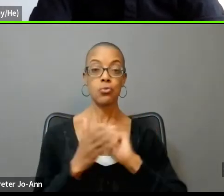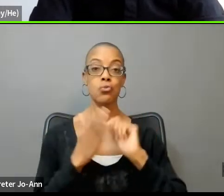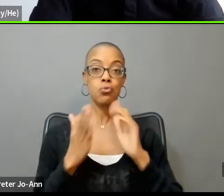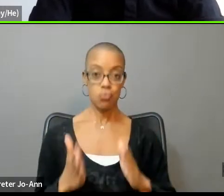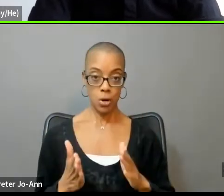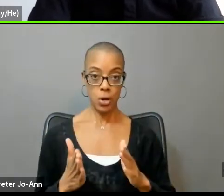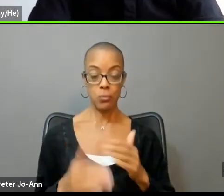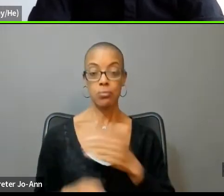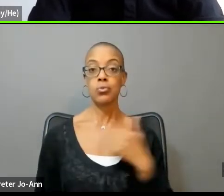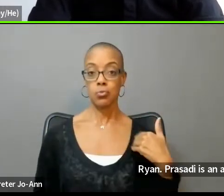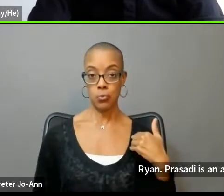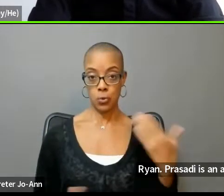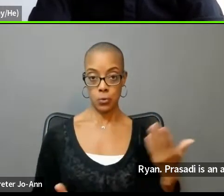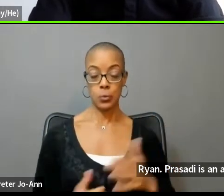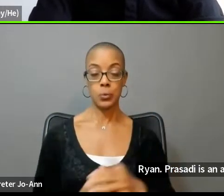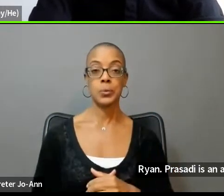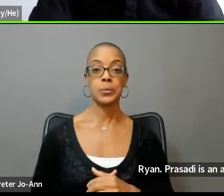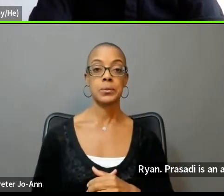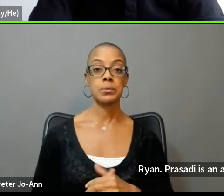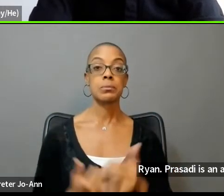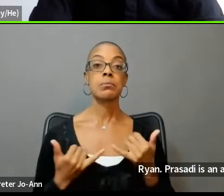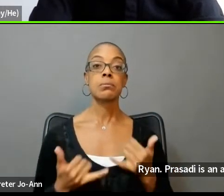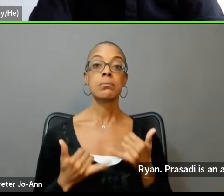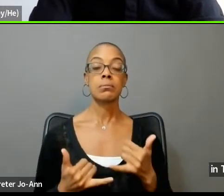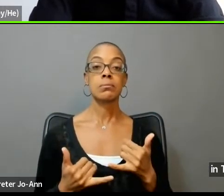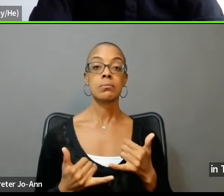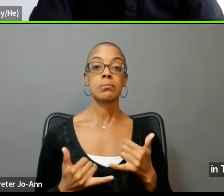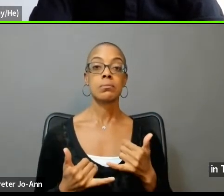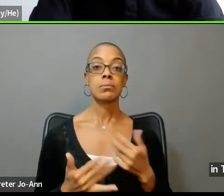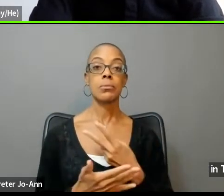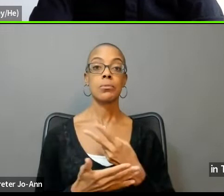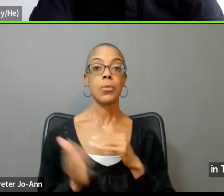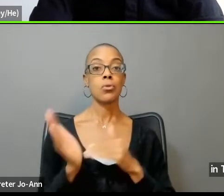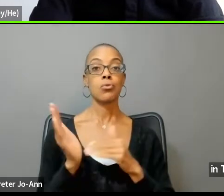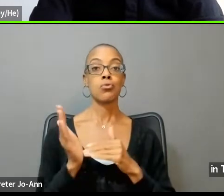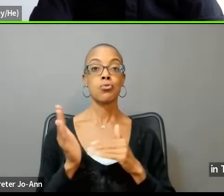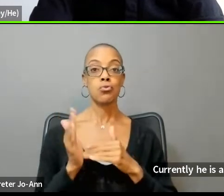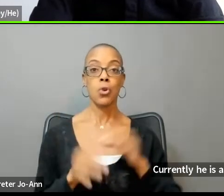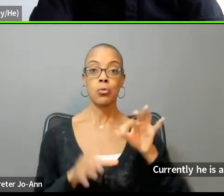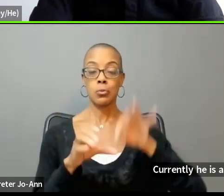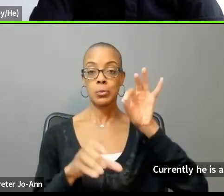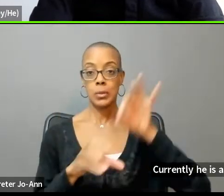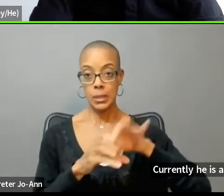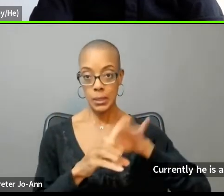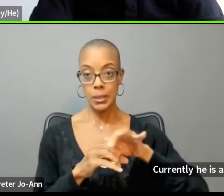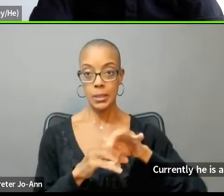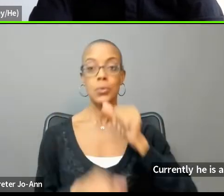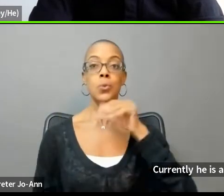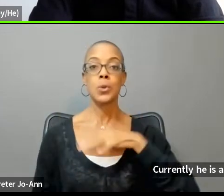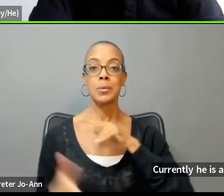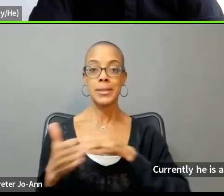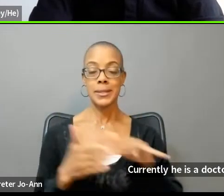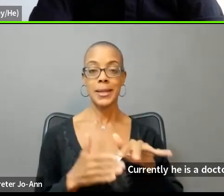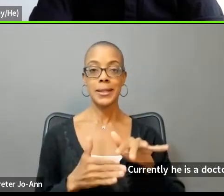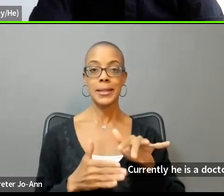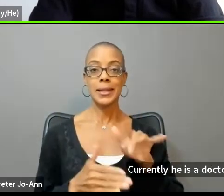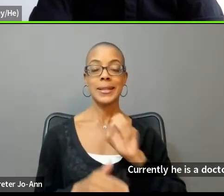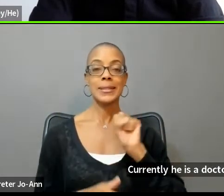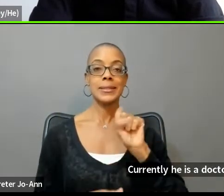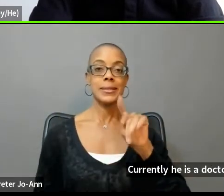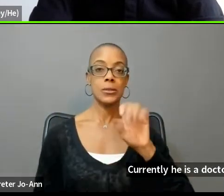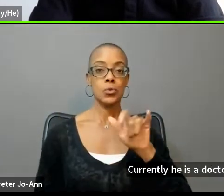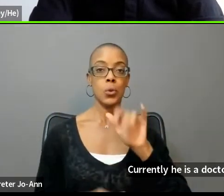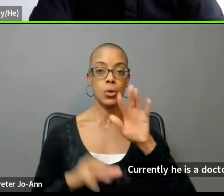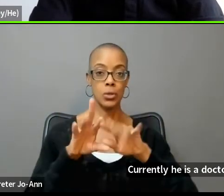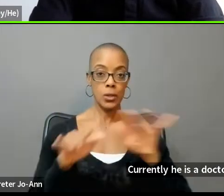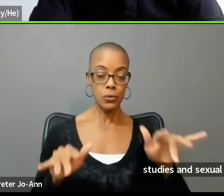in Toronto, Canada. Currently, he is a doctoral candidate in Women and Gender Studies and Sexual Diversity Studies and Senior Doctoral